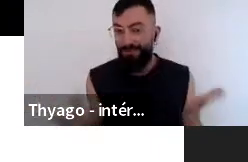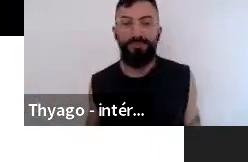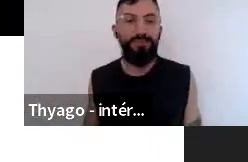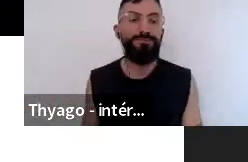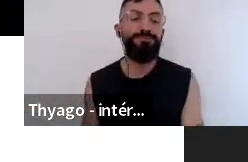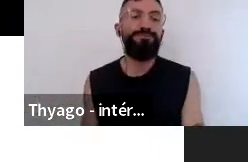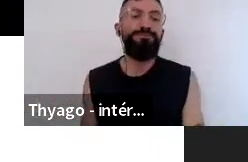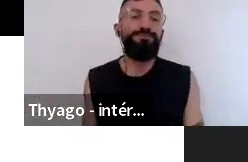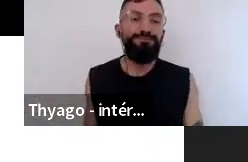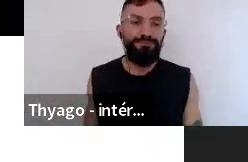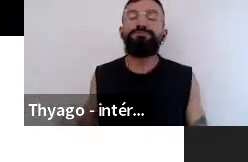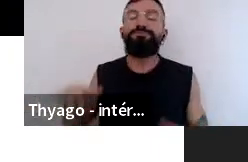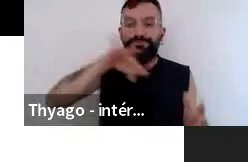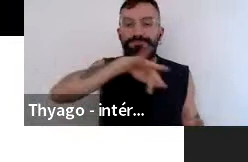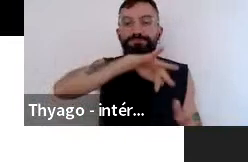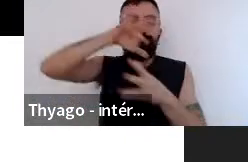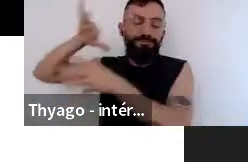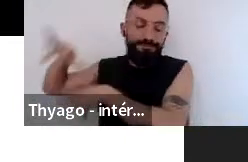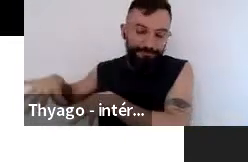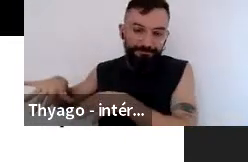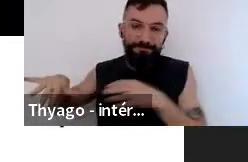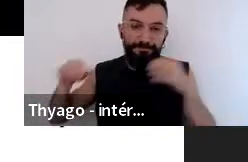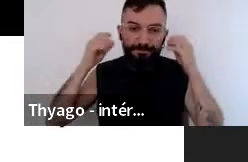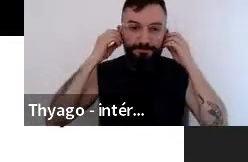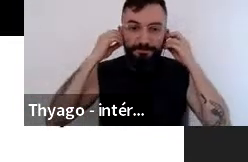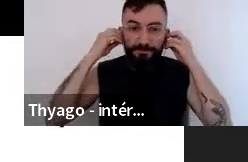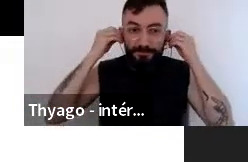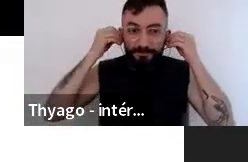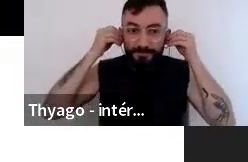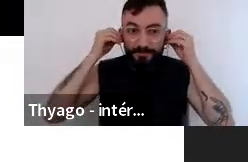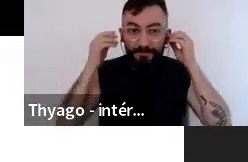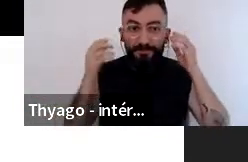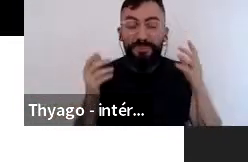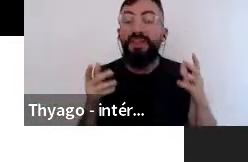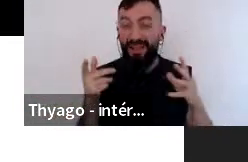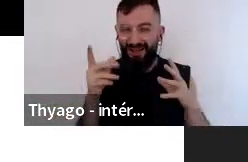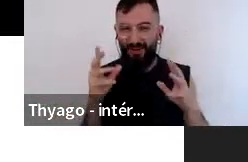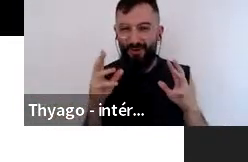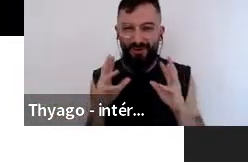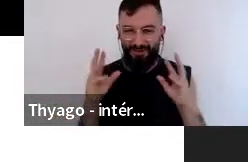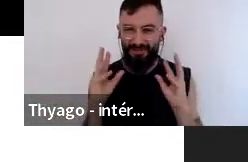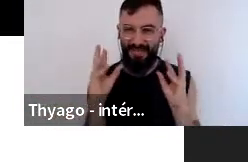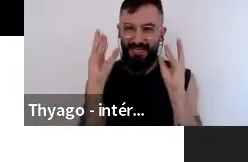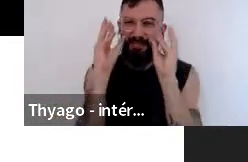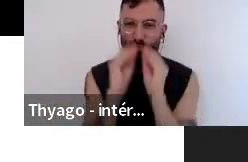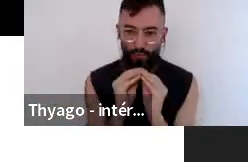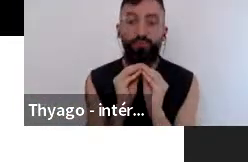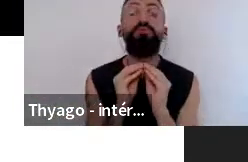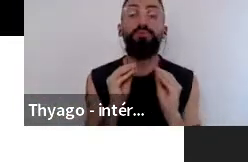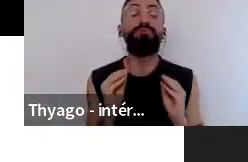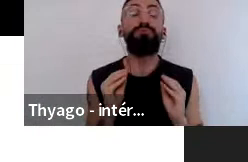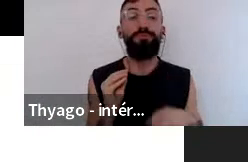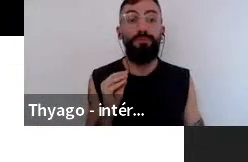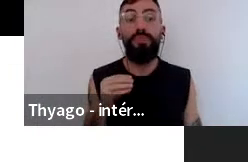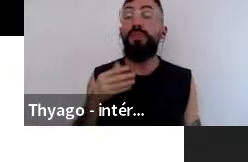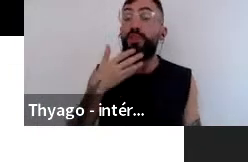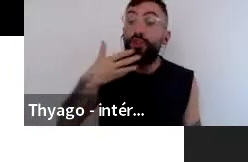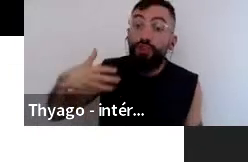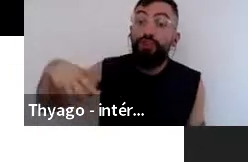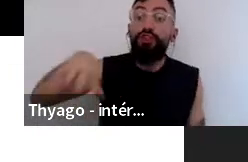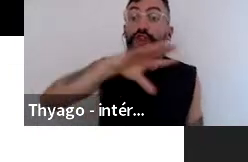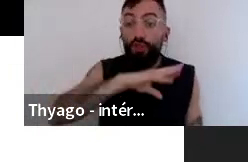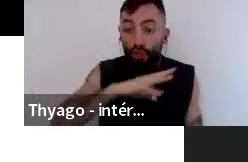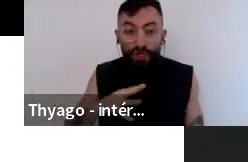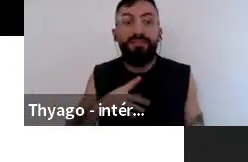Okay, so in sum, we have observed